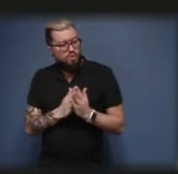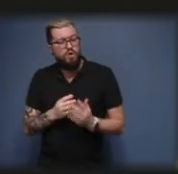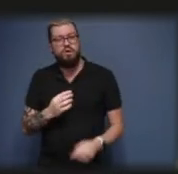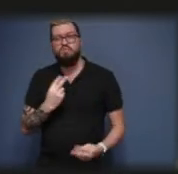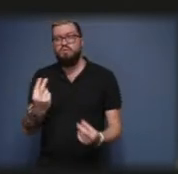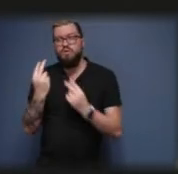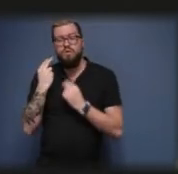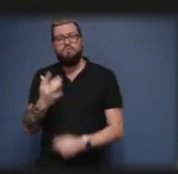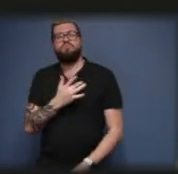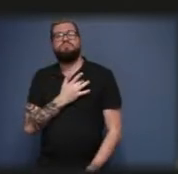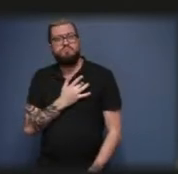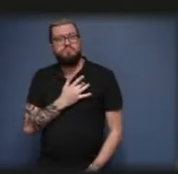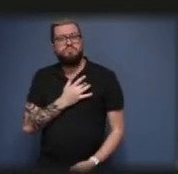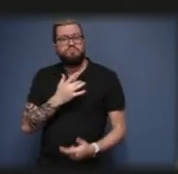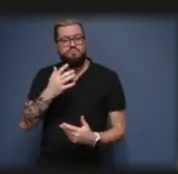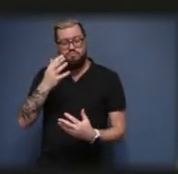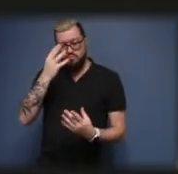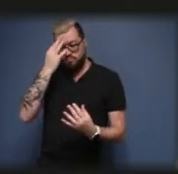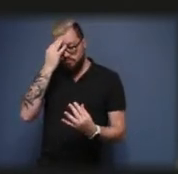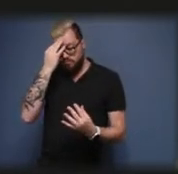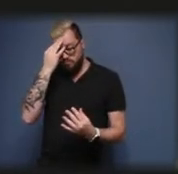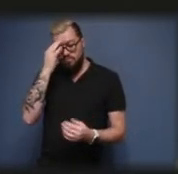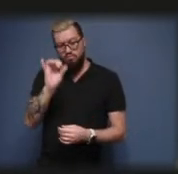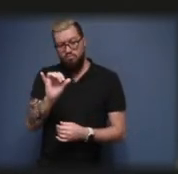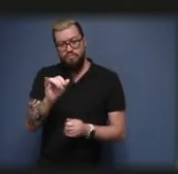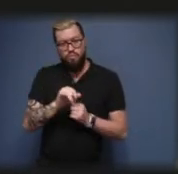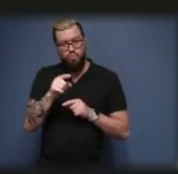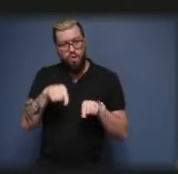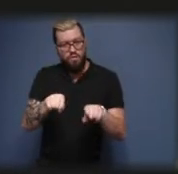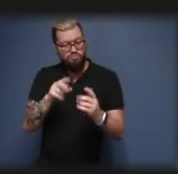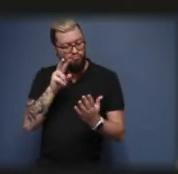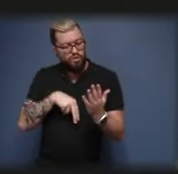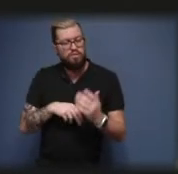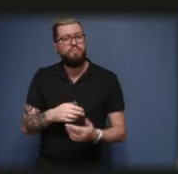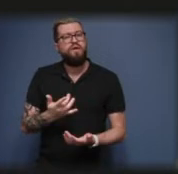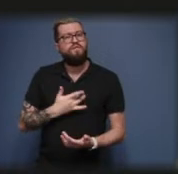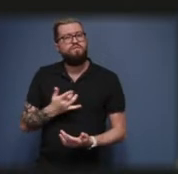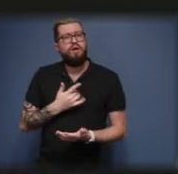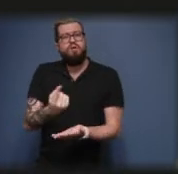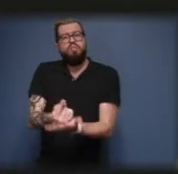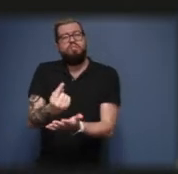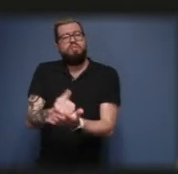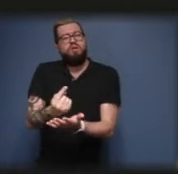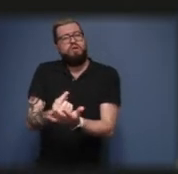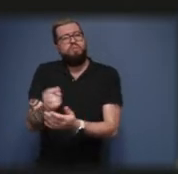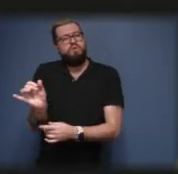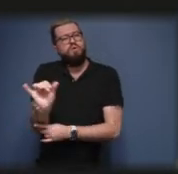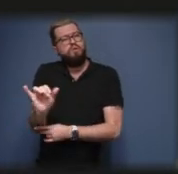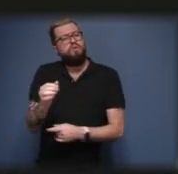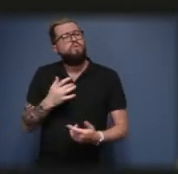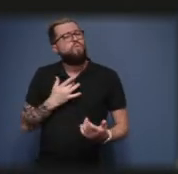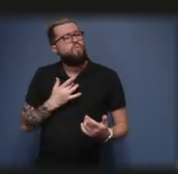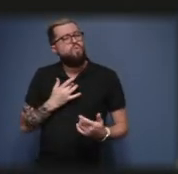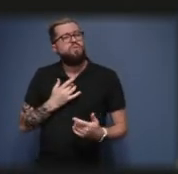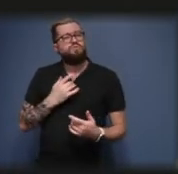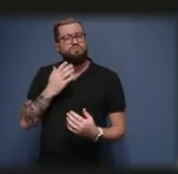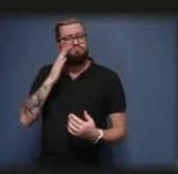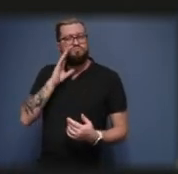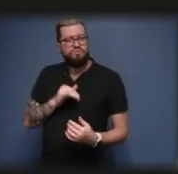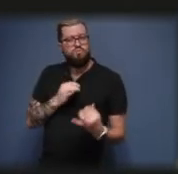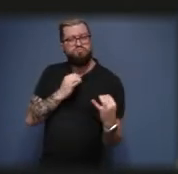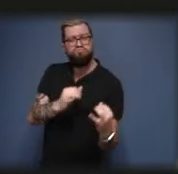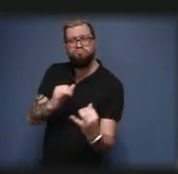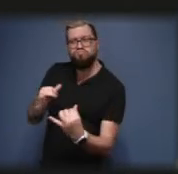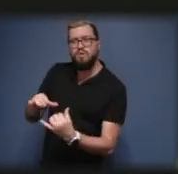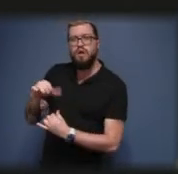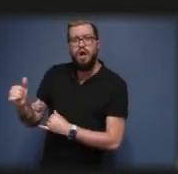back as I read the book. And I found it therapeutic, however, to know that others have handled